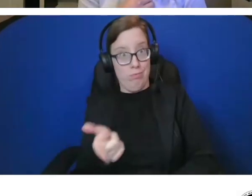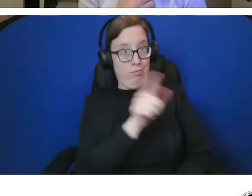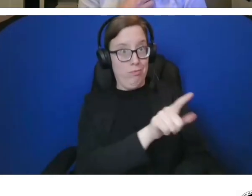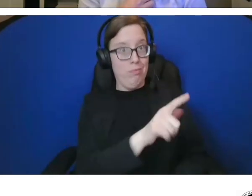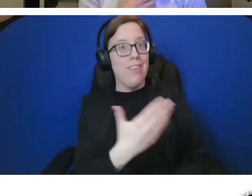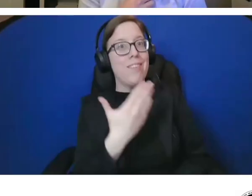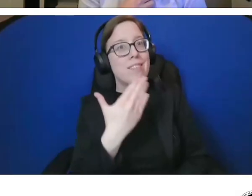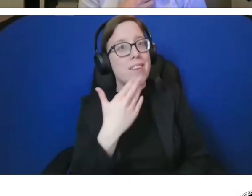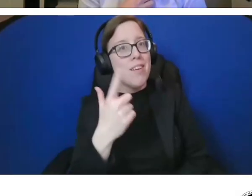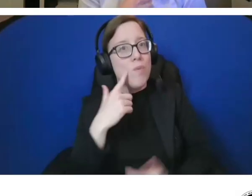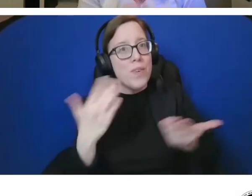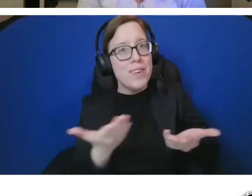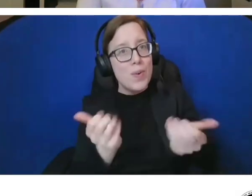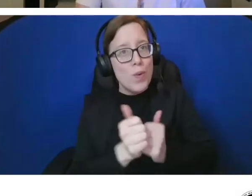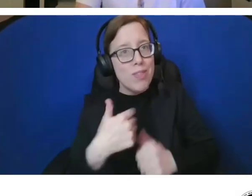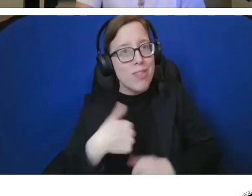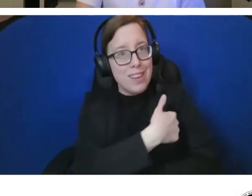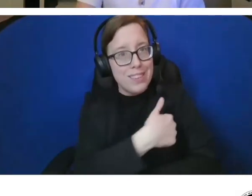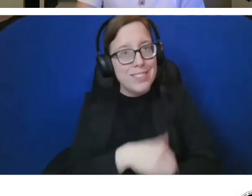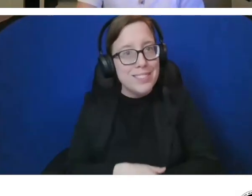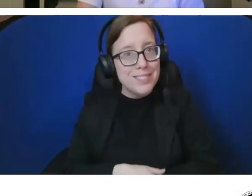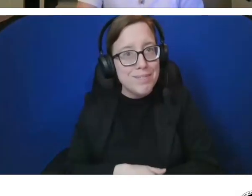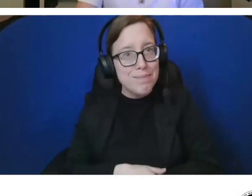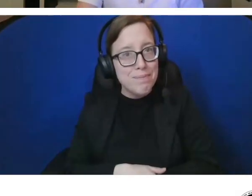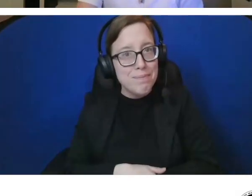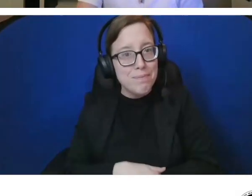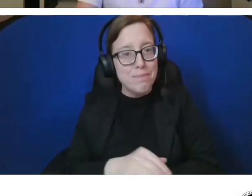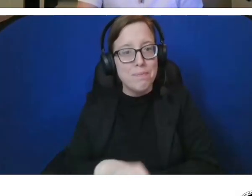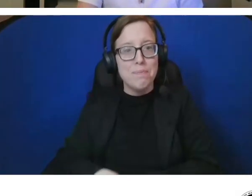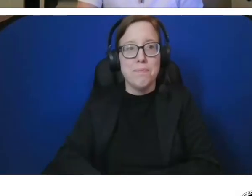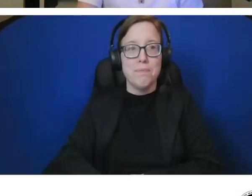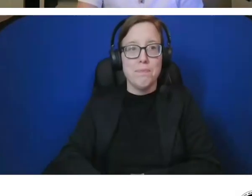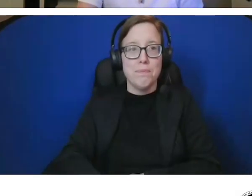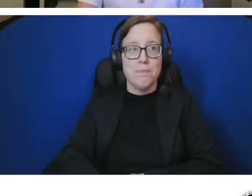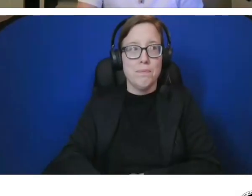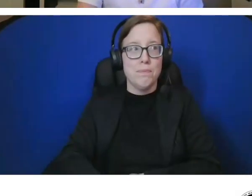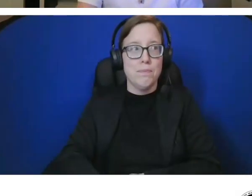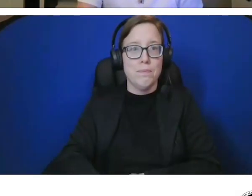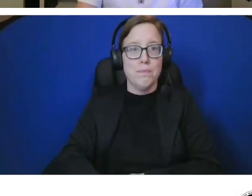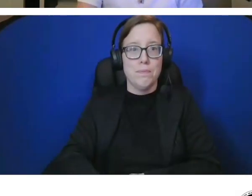over to you, and thank you so much for being here with us.